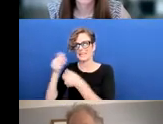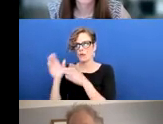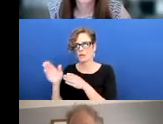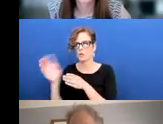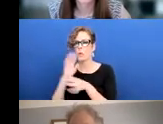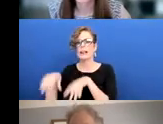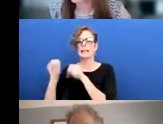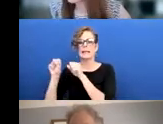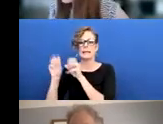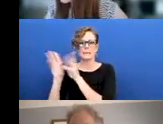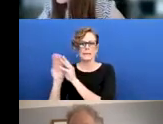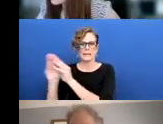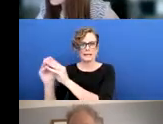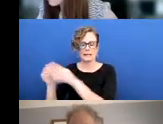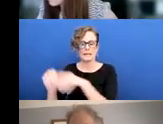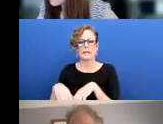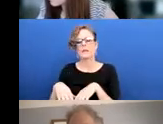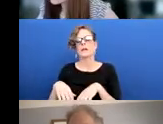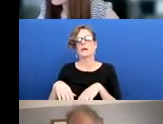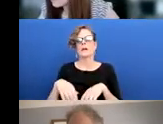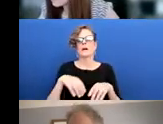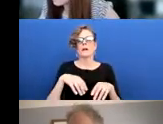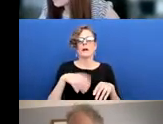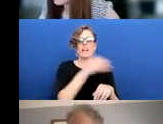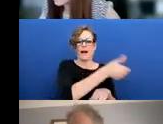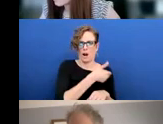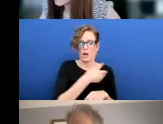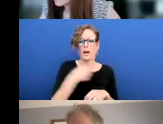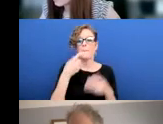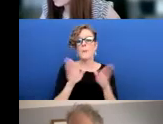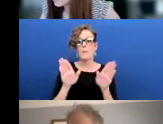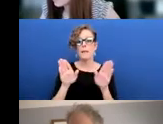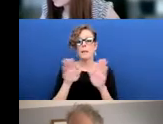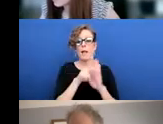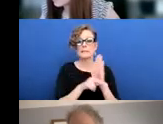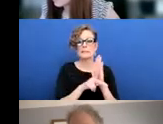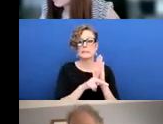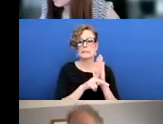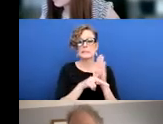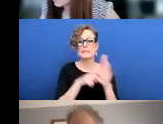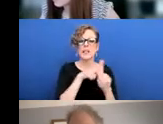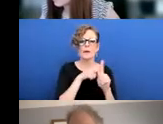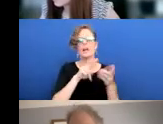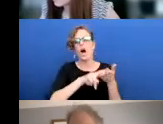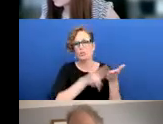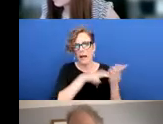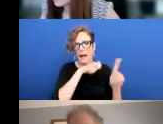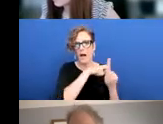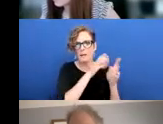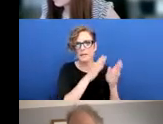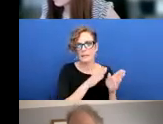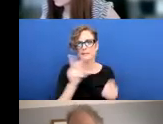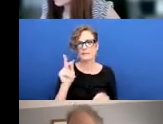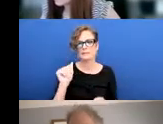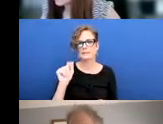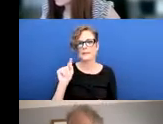calendario. And Katie, our public policy lobbyist, our contract lobbyist, sorry, is also still working